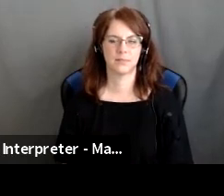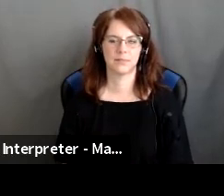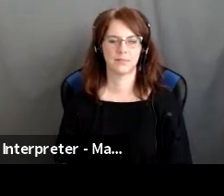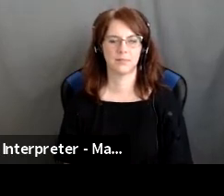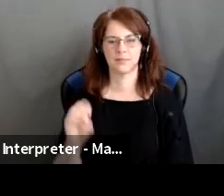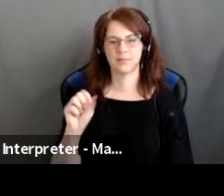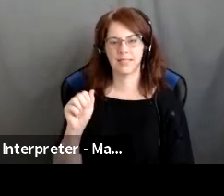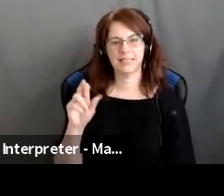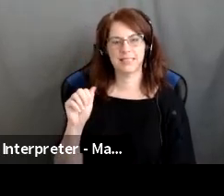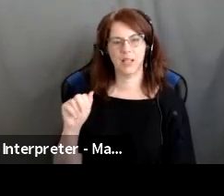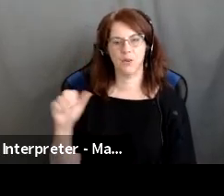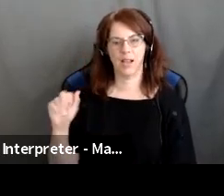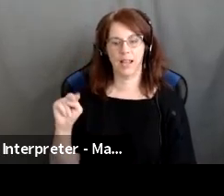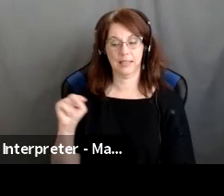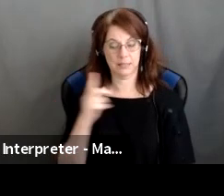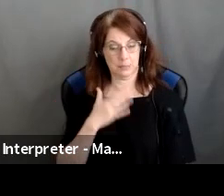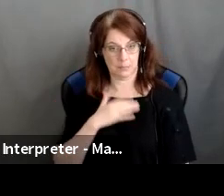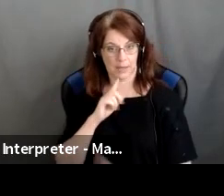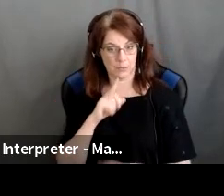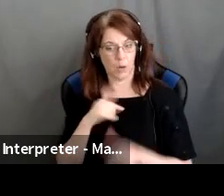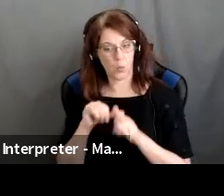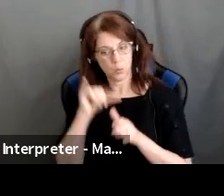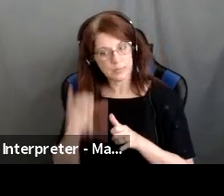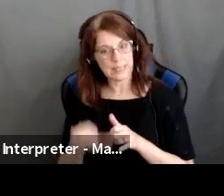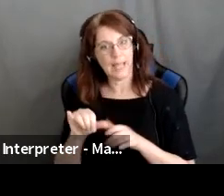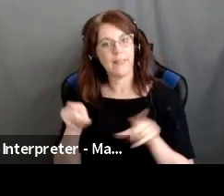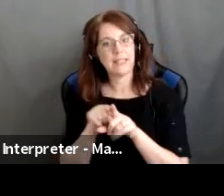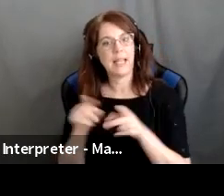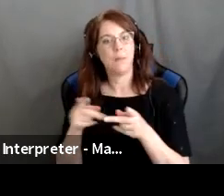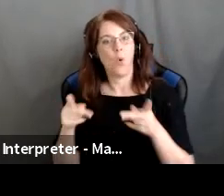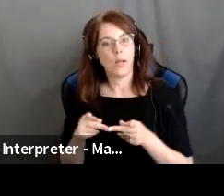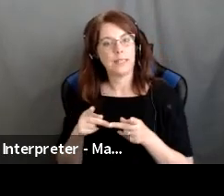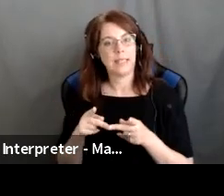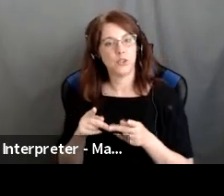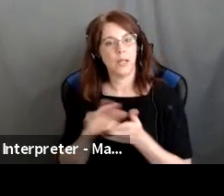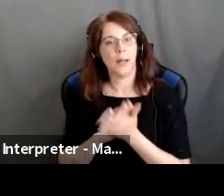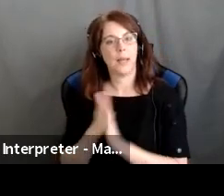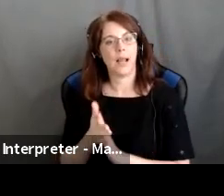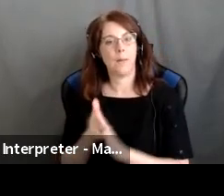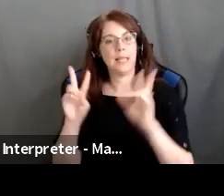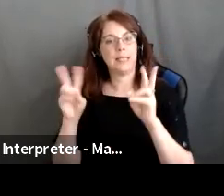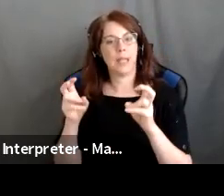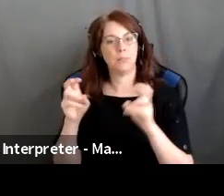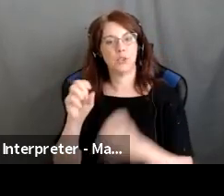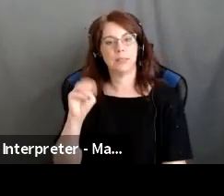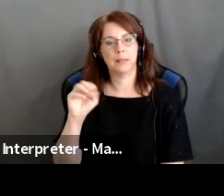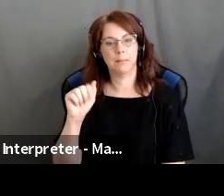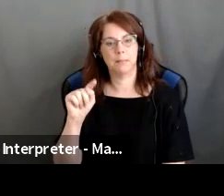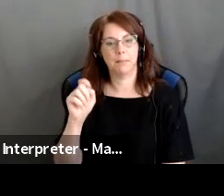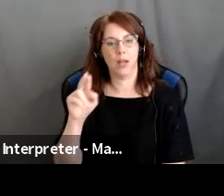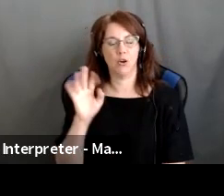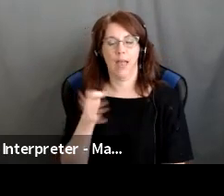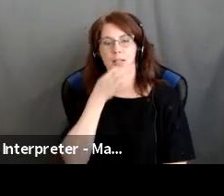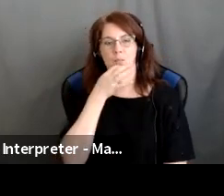Sarah Ann says, my answer, I want to stay at the same organization and be a subject matter expert in my field.